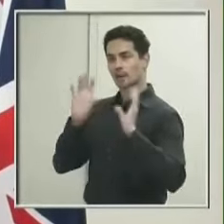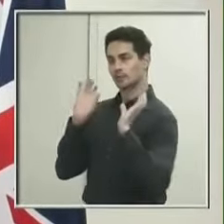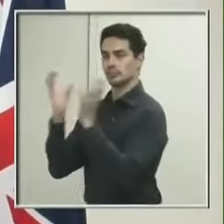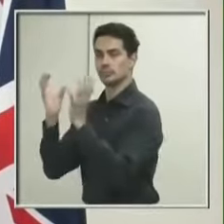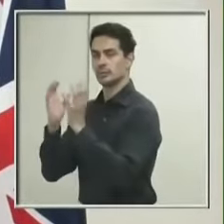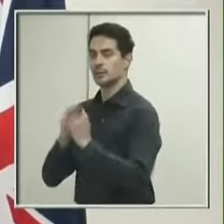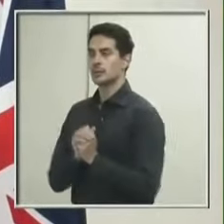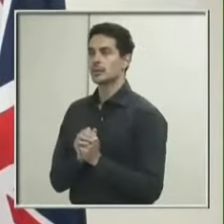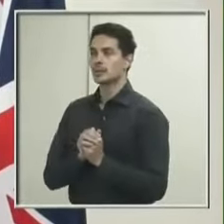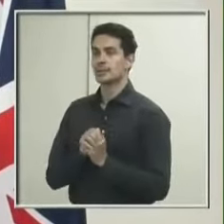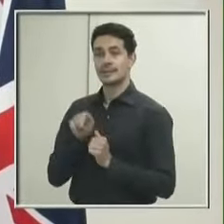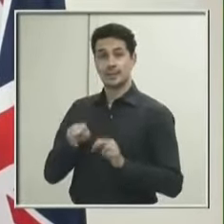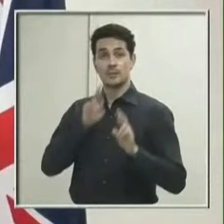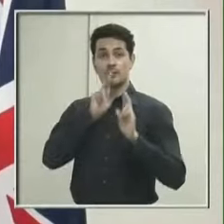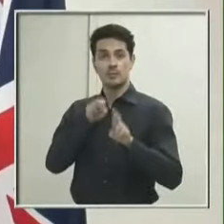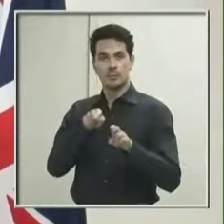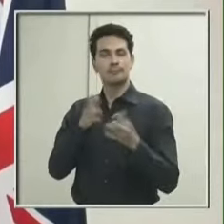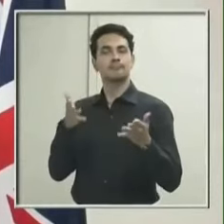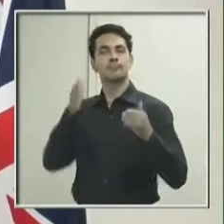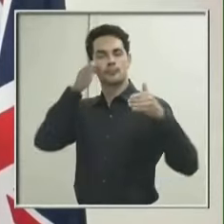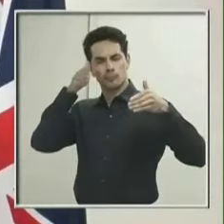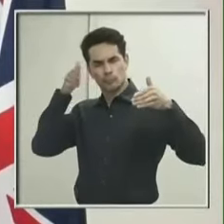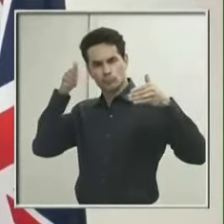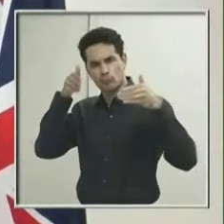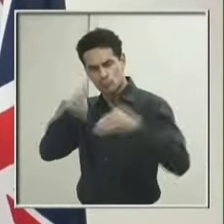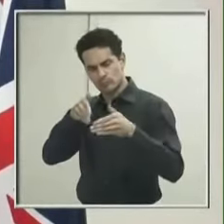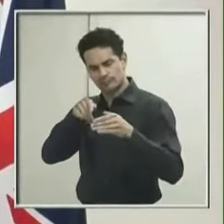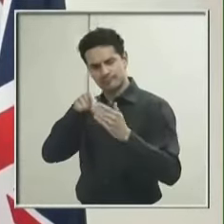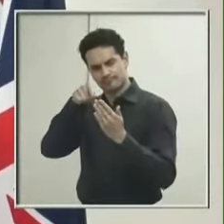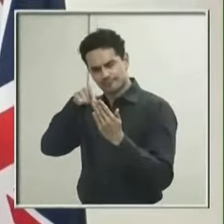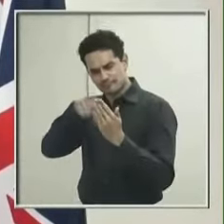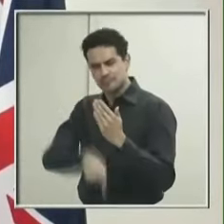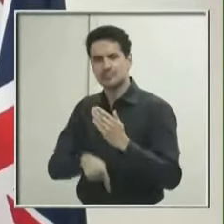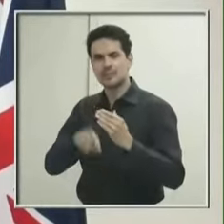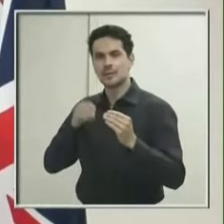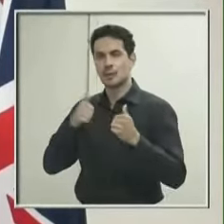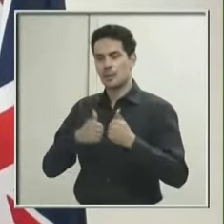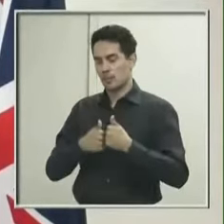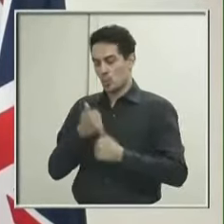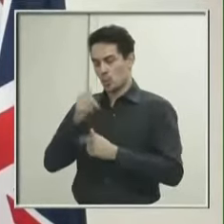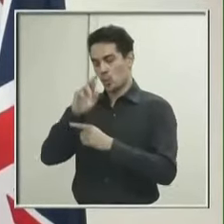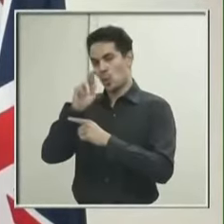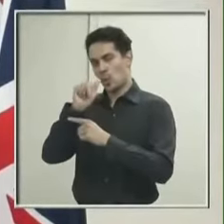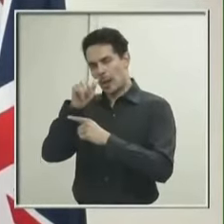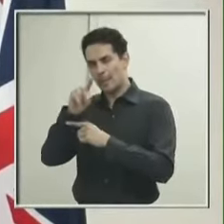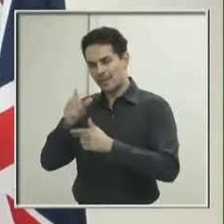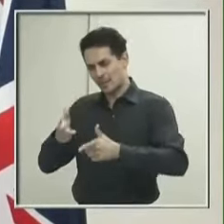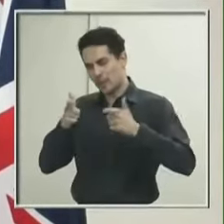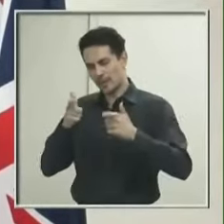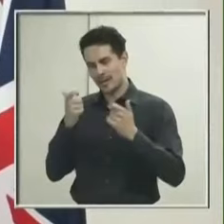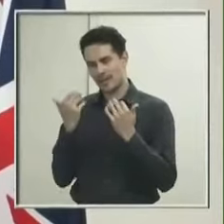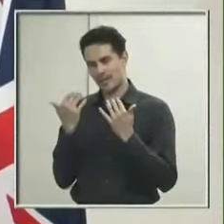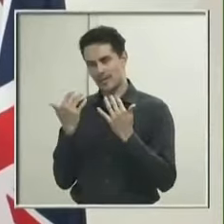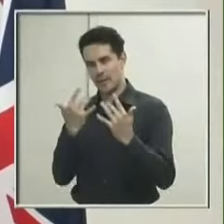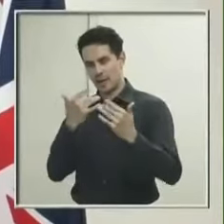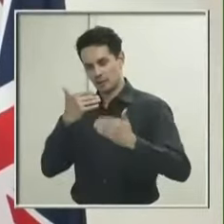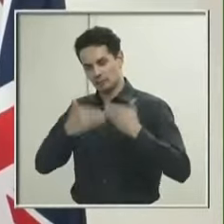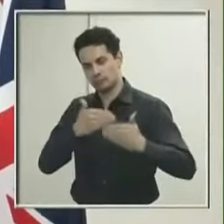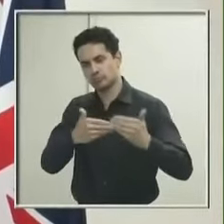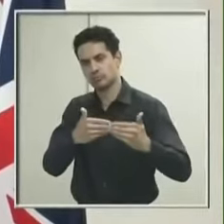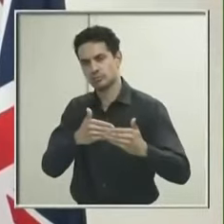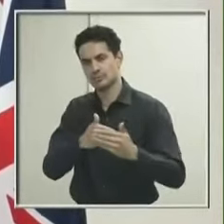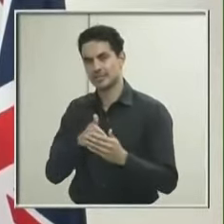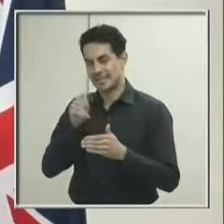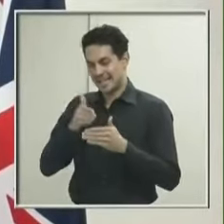this report focuses on the time period of the most rapid fire progression, which ended the morning